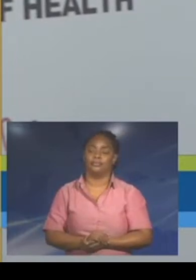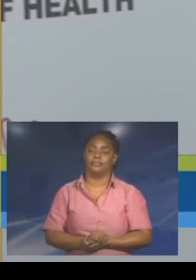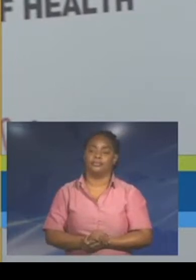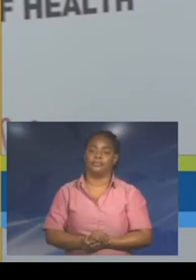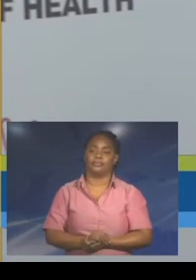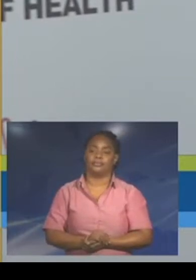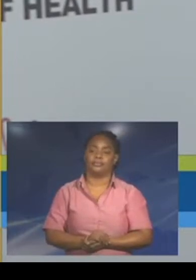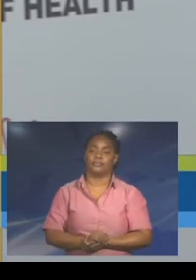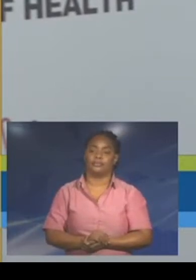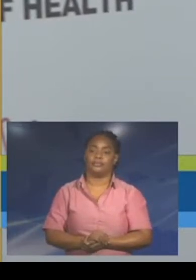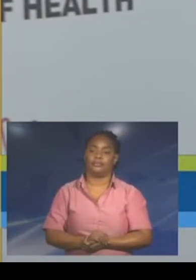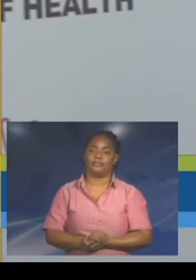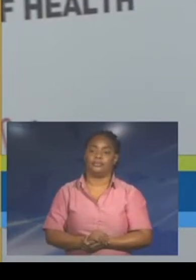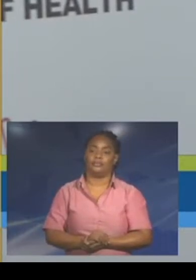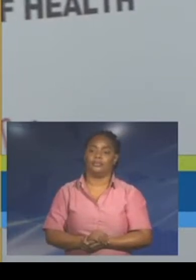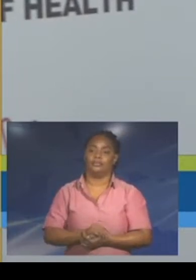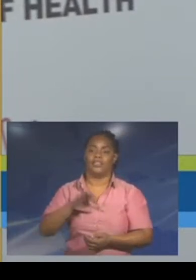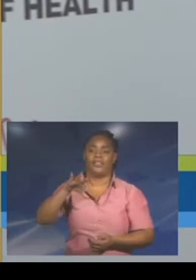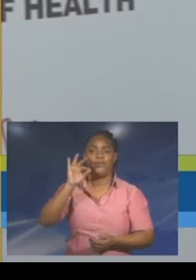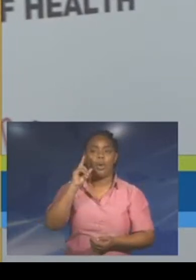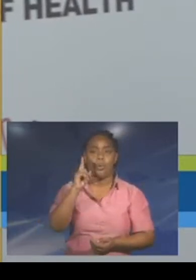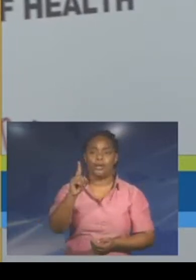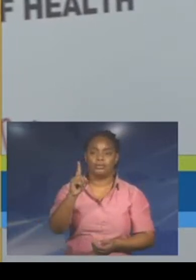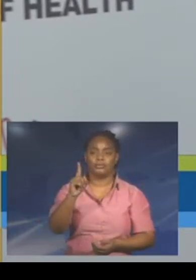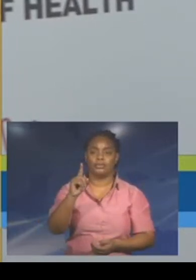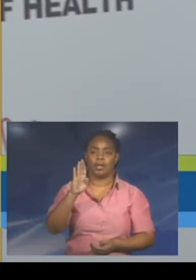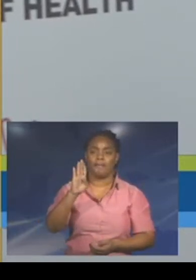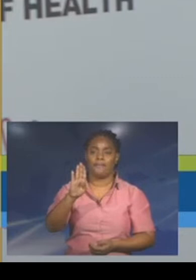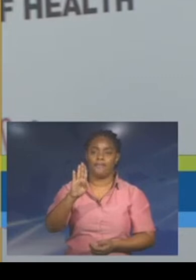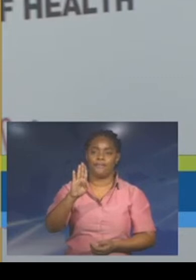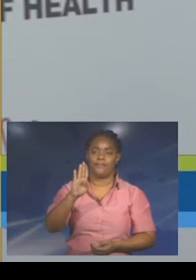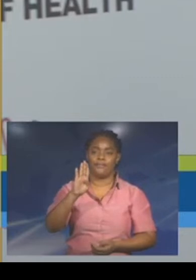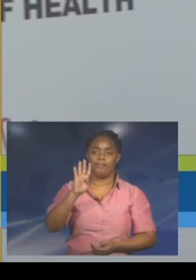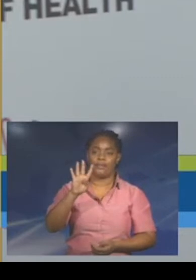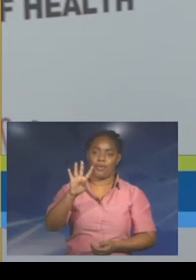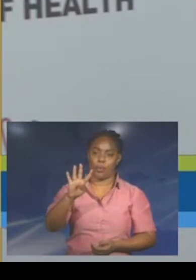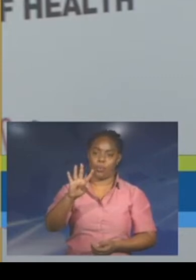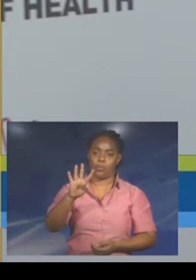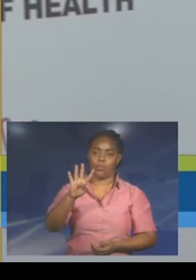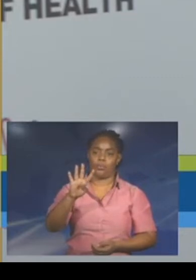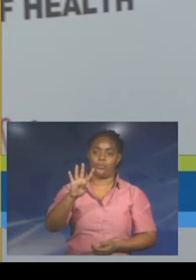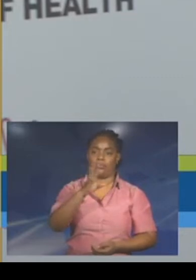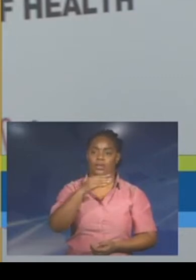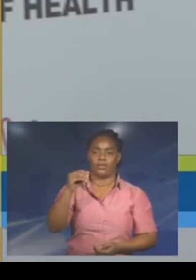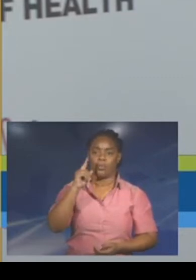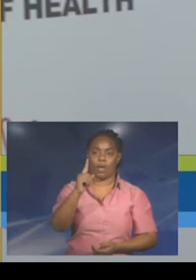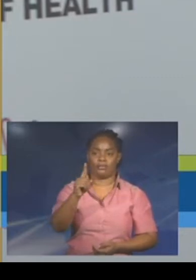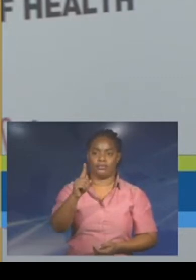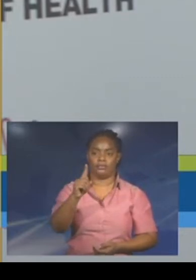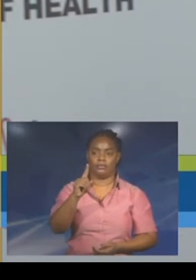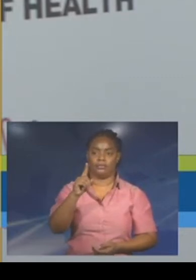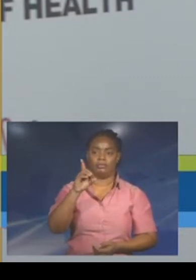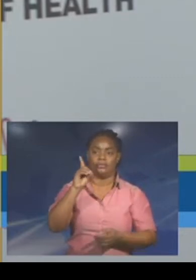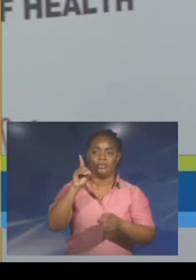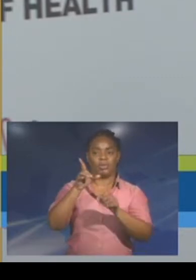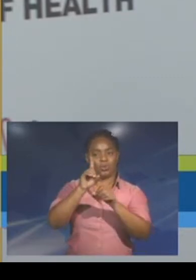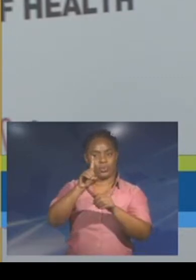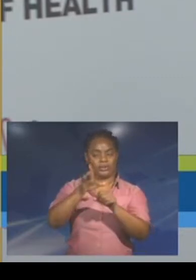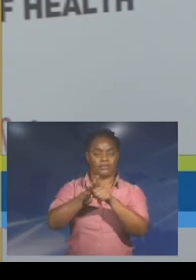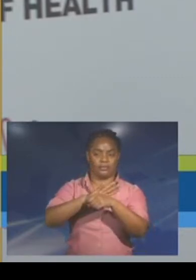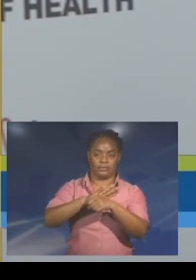up one BA4 in that group of testing, and there was one Delta as well. So just to underscore that we still have Delta